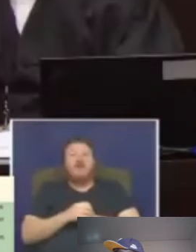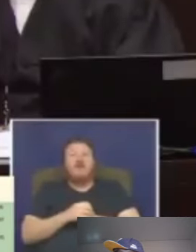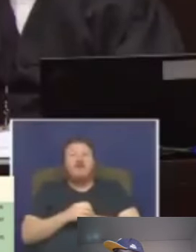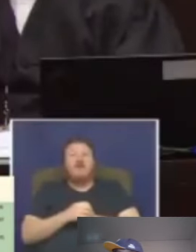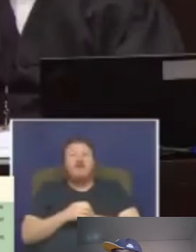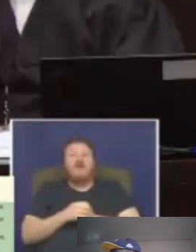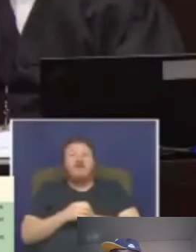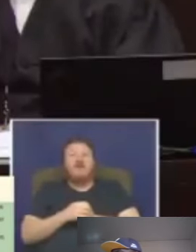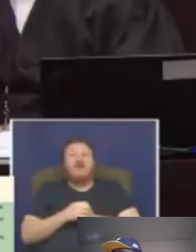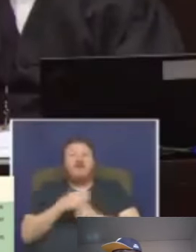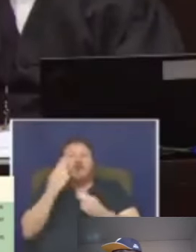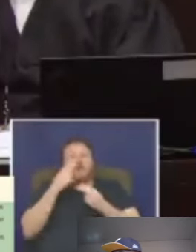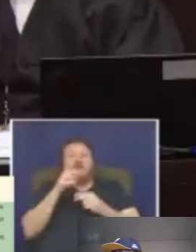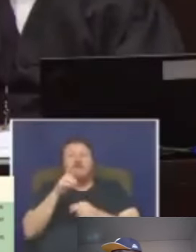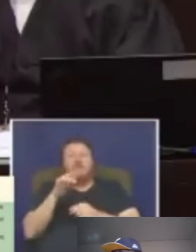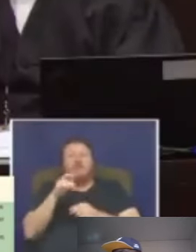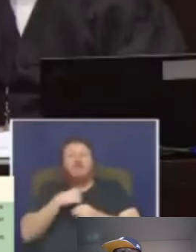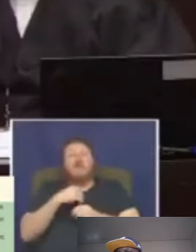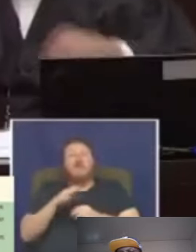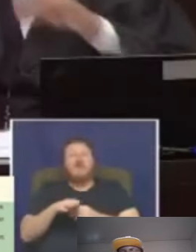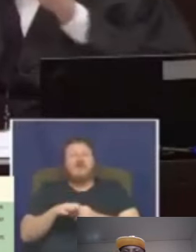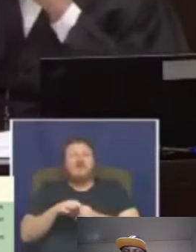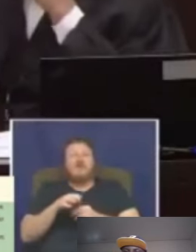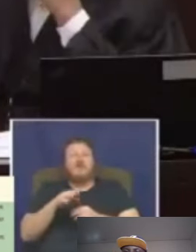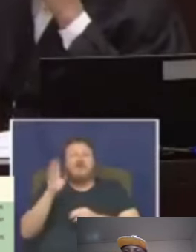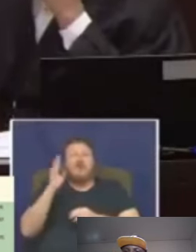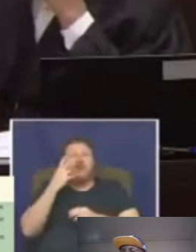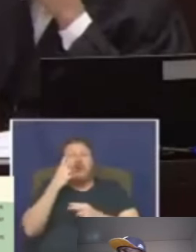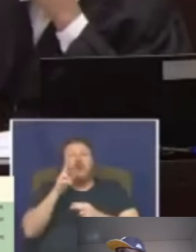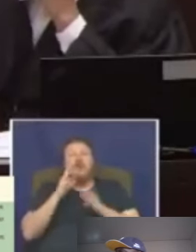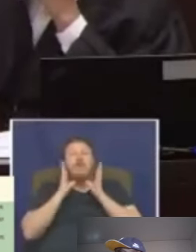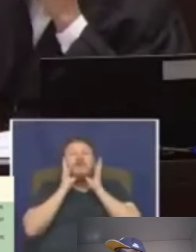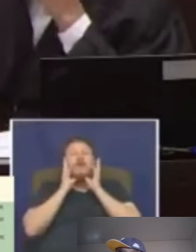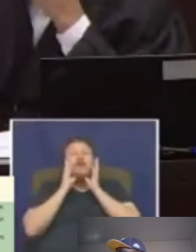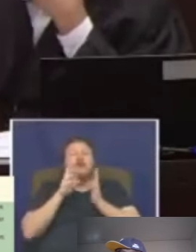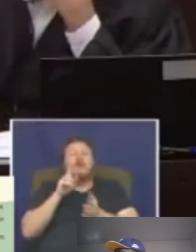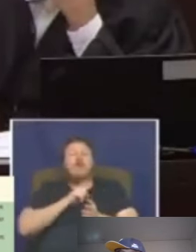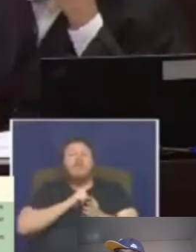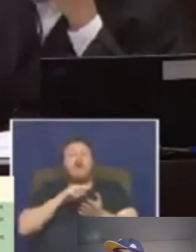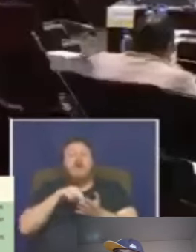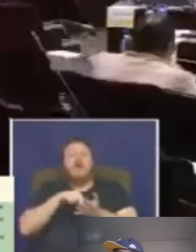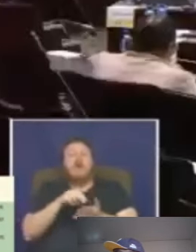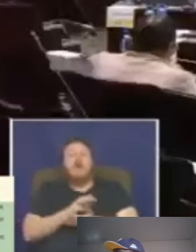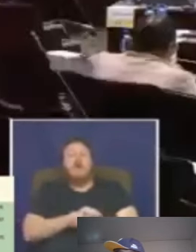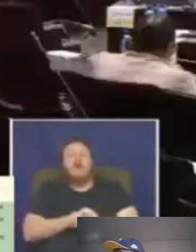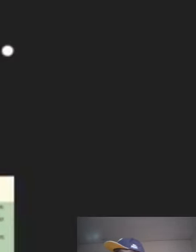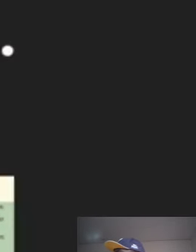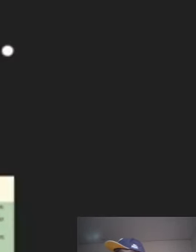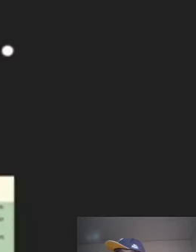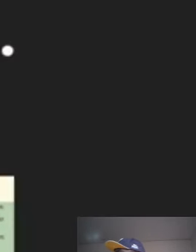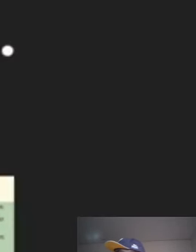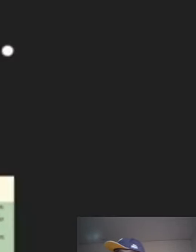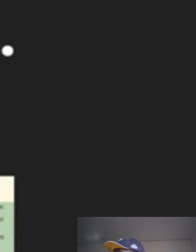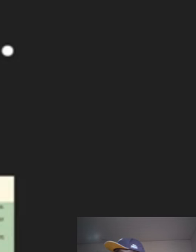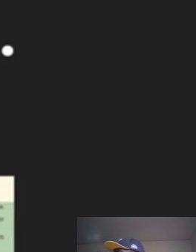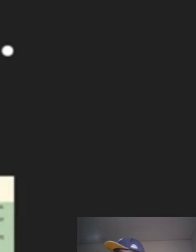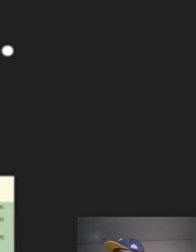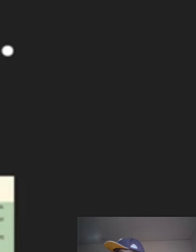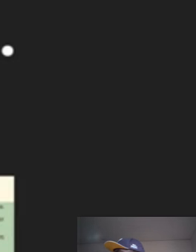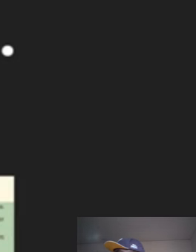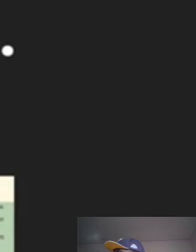van Scheltinga, please just take your seat for a moment. Honorable Malema, why are you rising? It is an